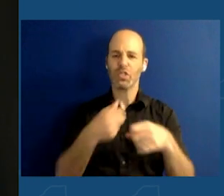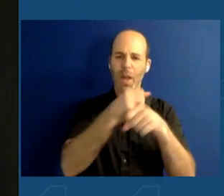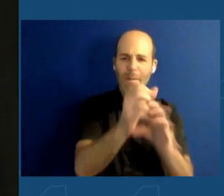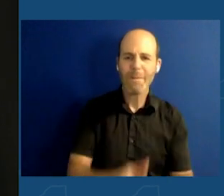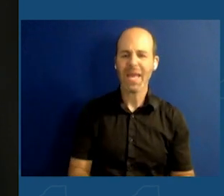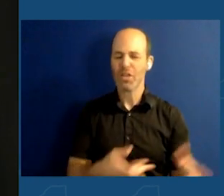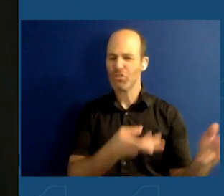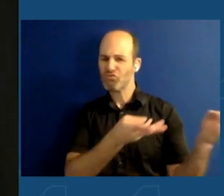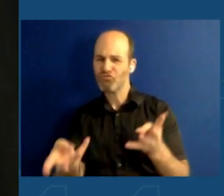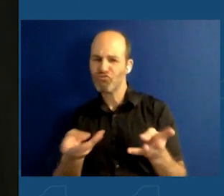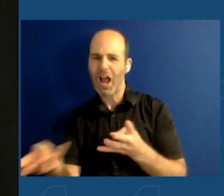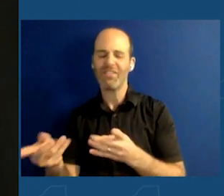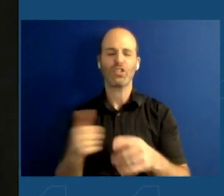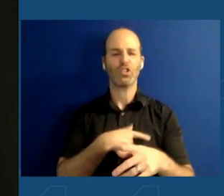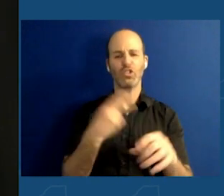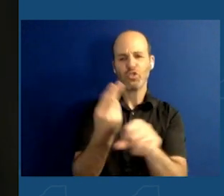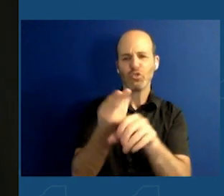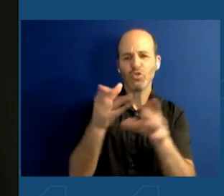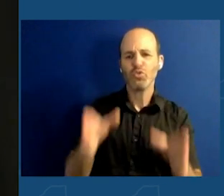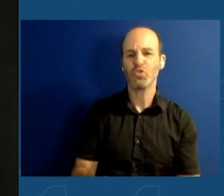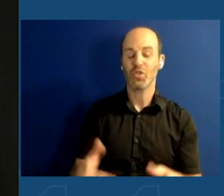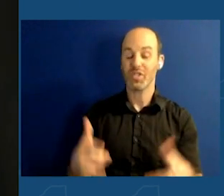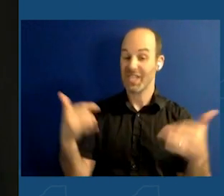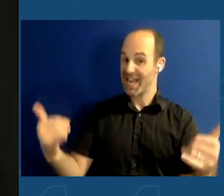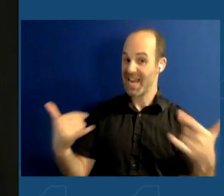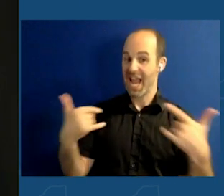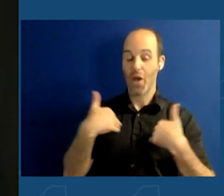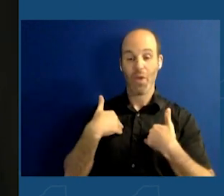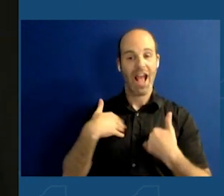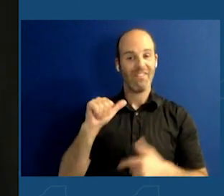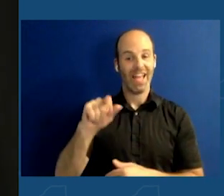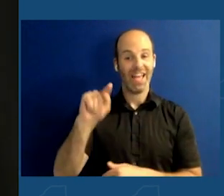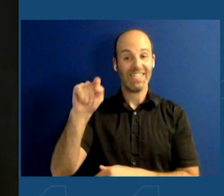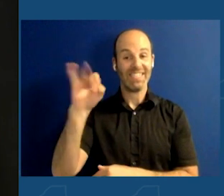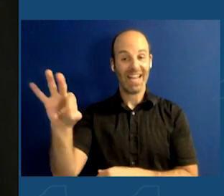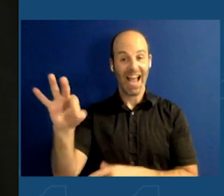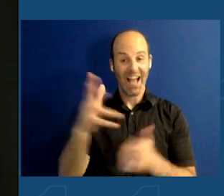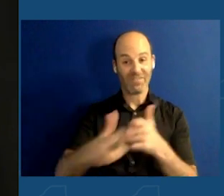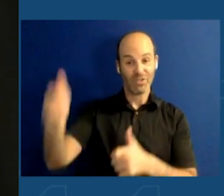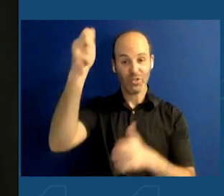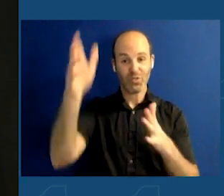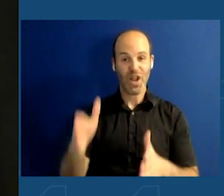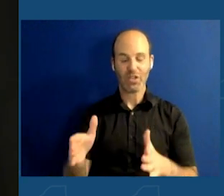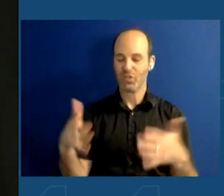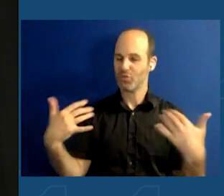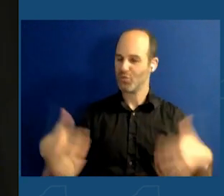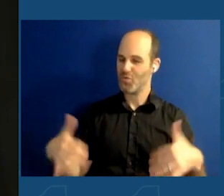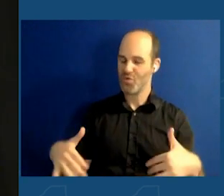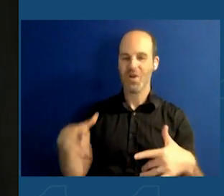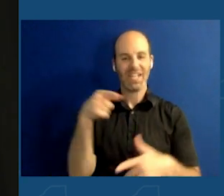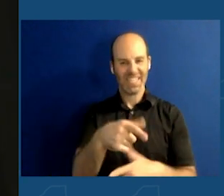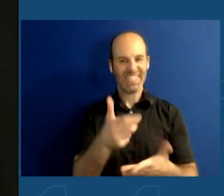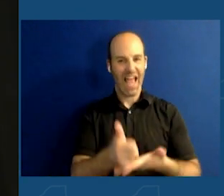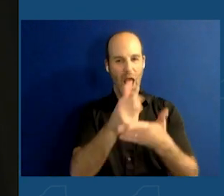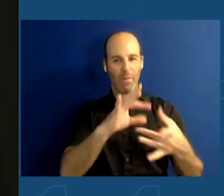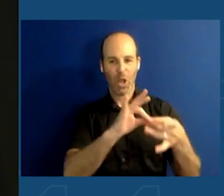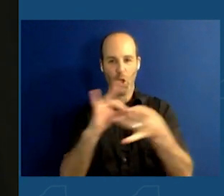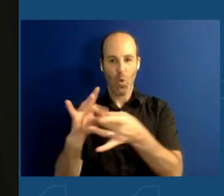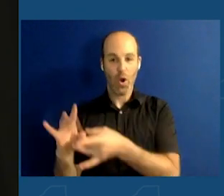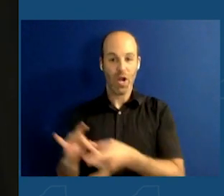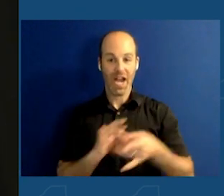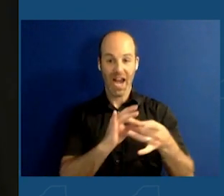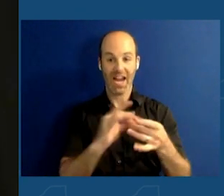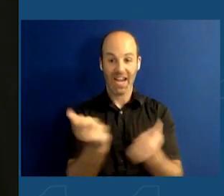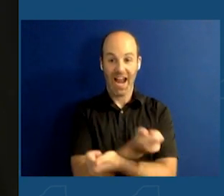And having Director Dettelbach with us, we're seeing that coordination. And I don't think that we should dismiss the fact